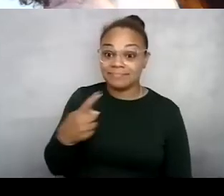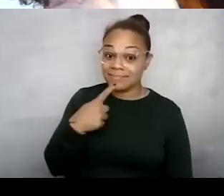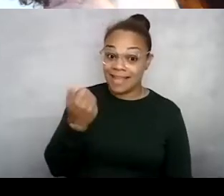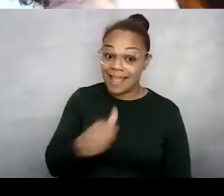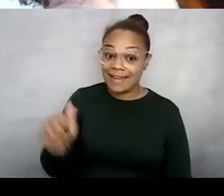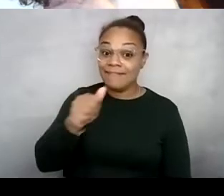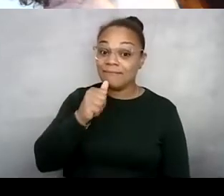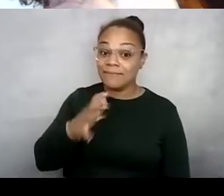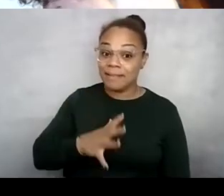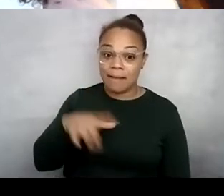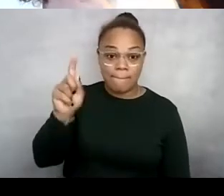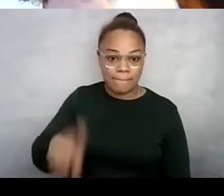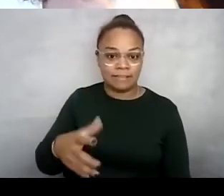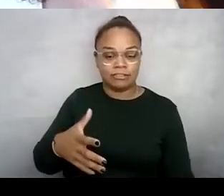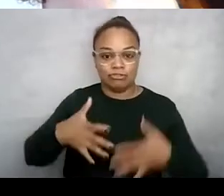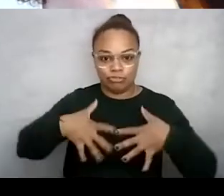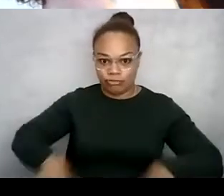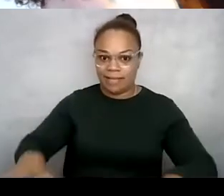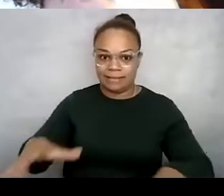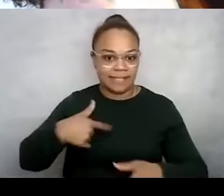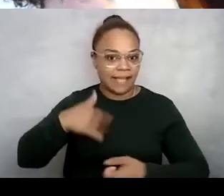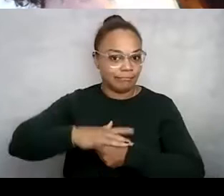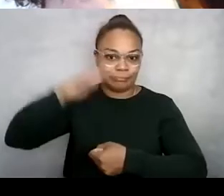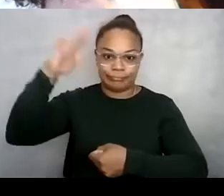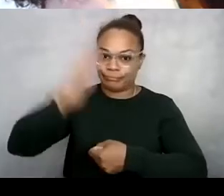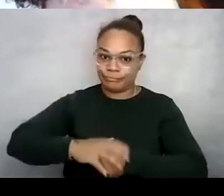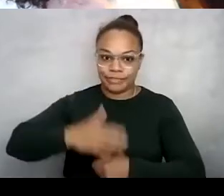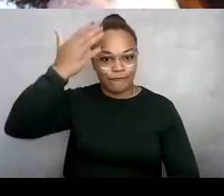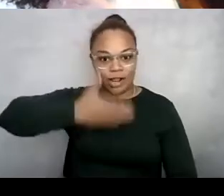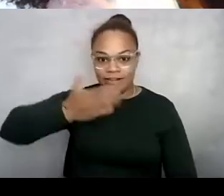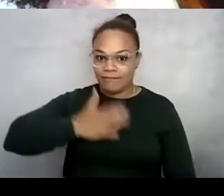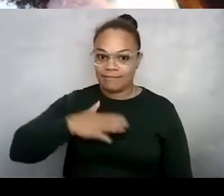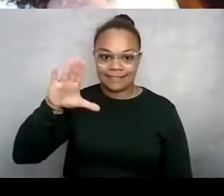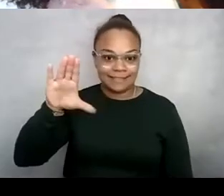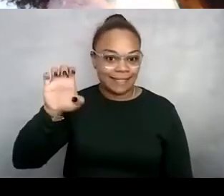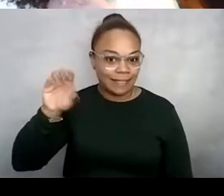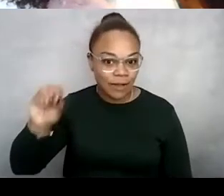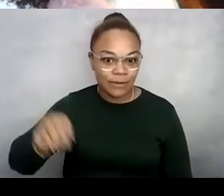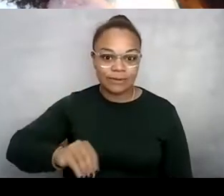did the whole conniption fit in front of my CEO, COO, the CFO.